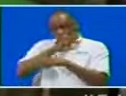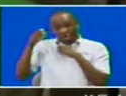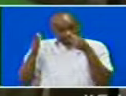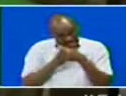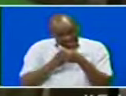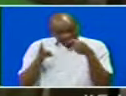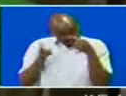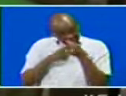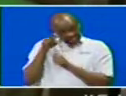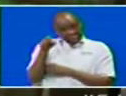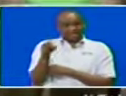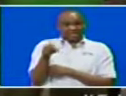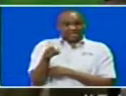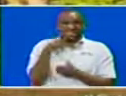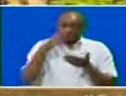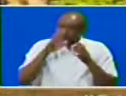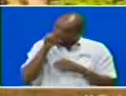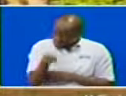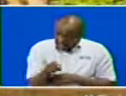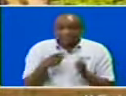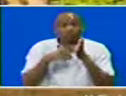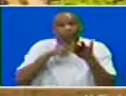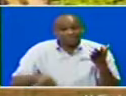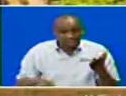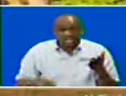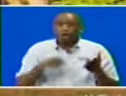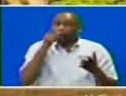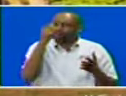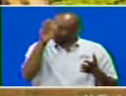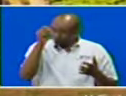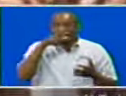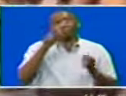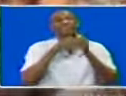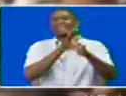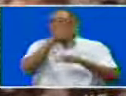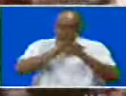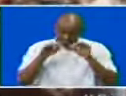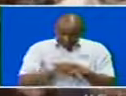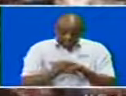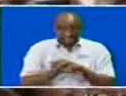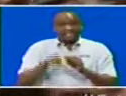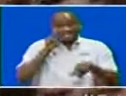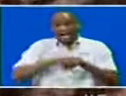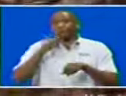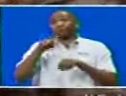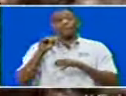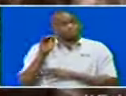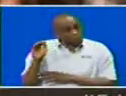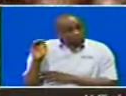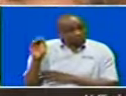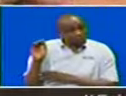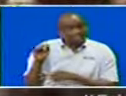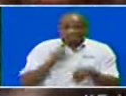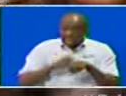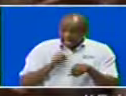constituencies within the county that initially had indicated Otuoma to be in the lead. By dawn, however, Ojaamong